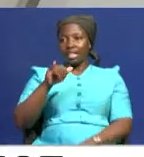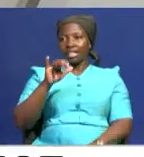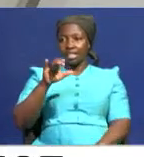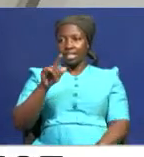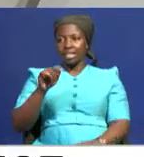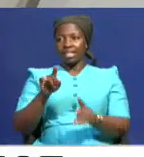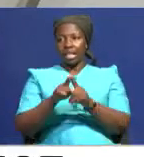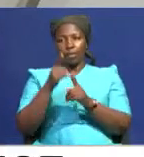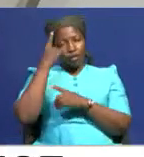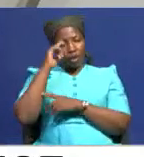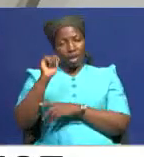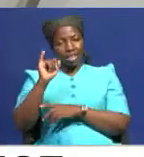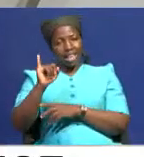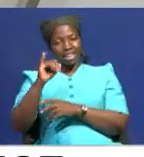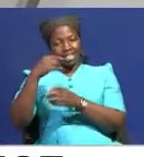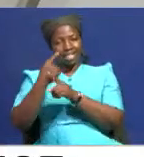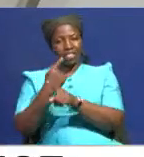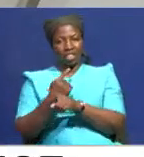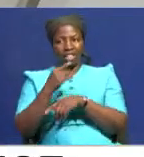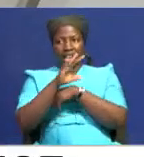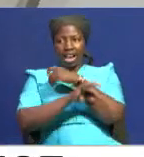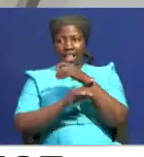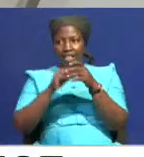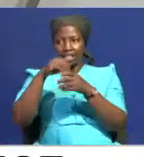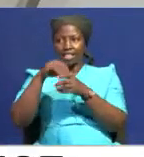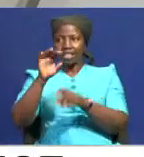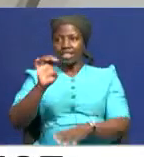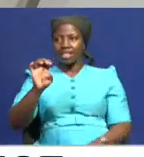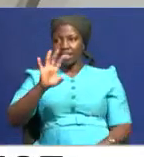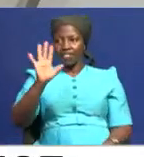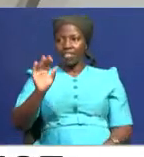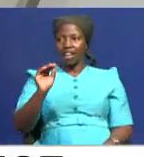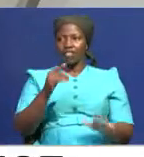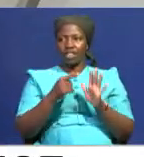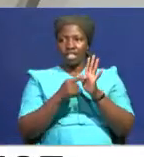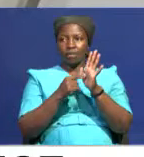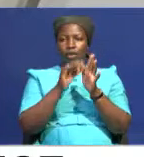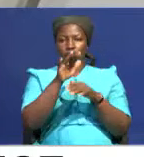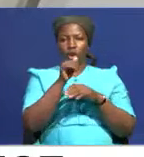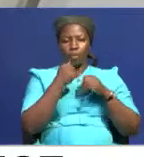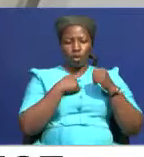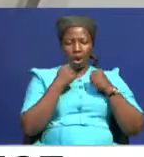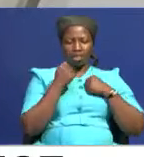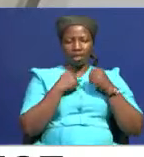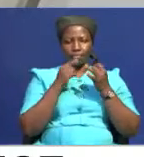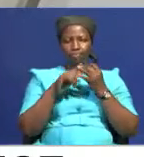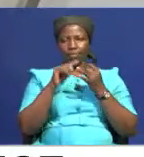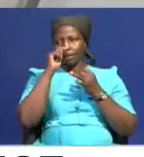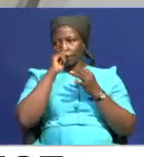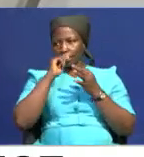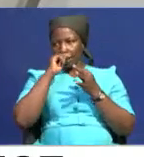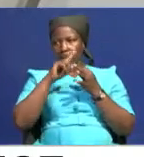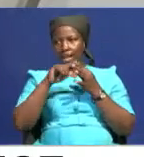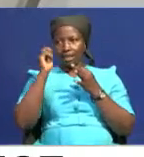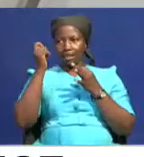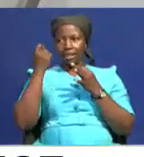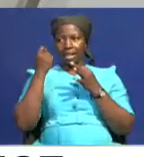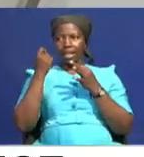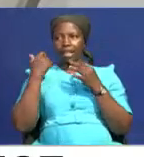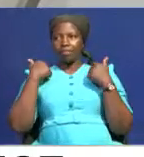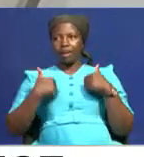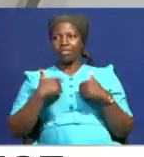also for AI in various countries in East Africa, like from Rwanda to Tanzania and also to Kenya. And I would say